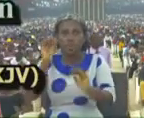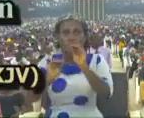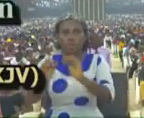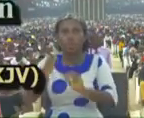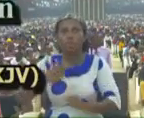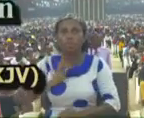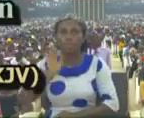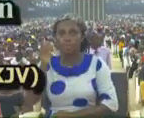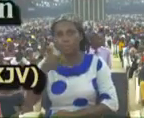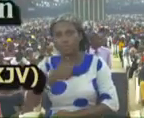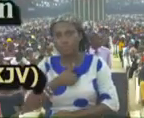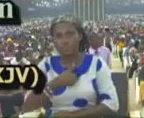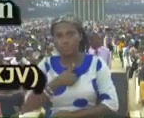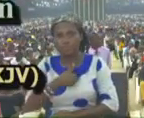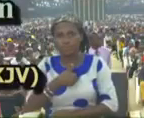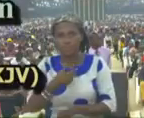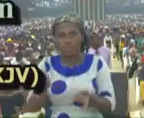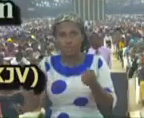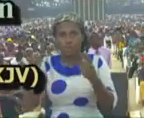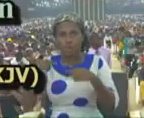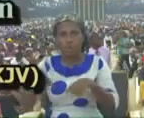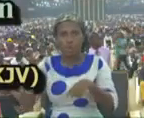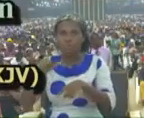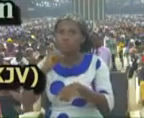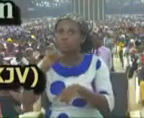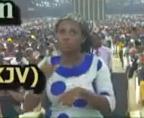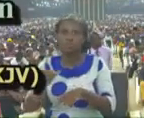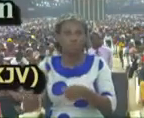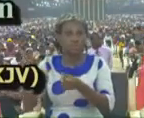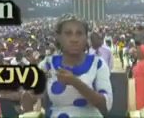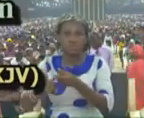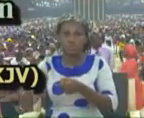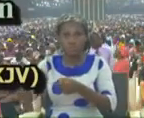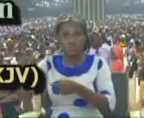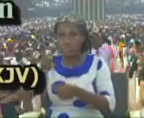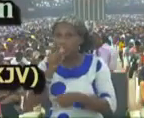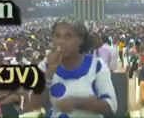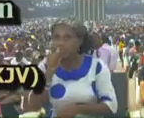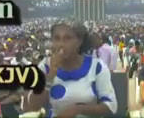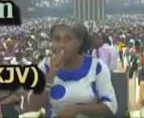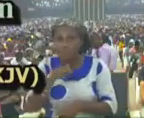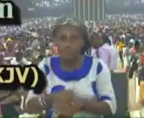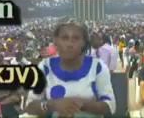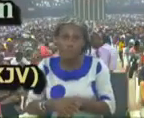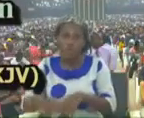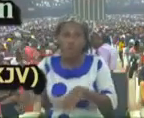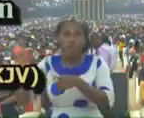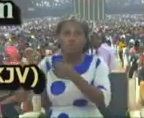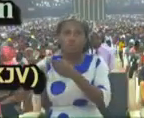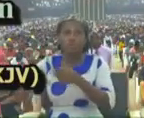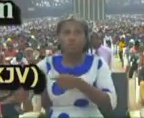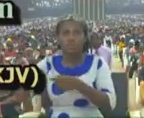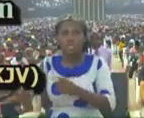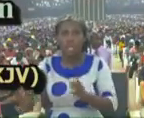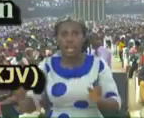soul, come not thou into their secret, unto their